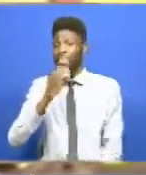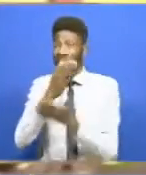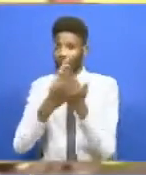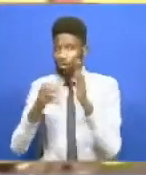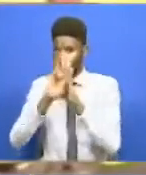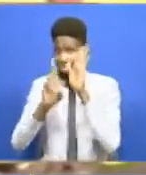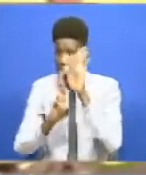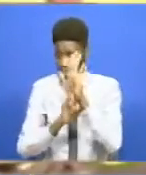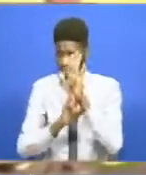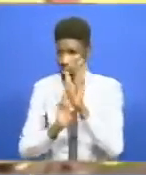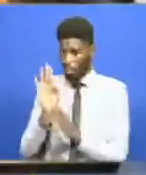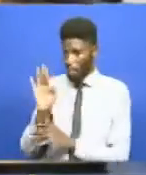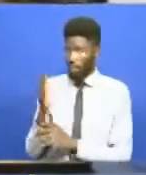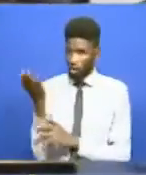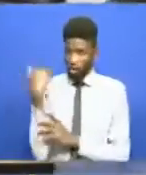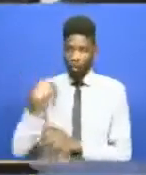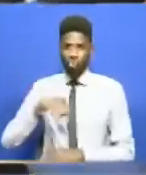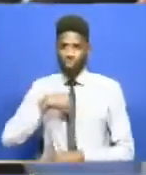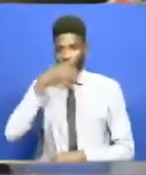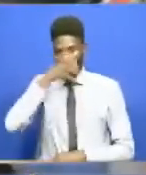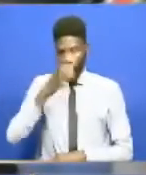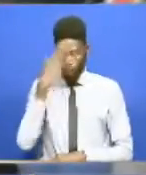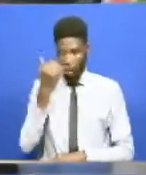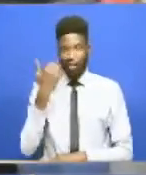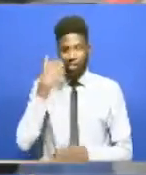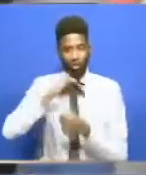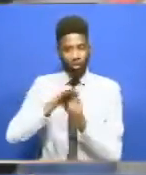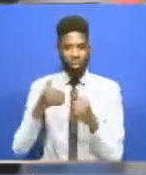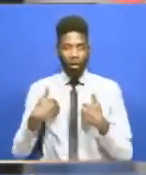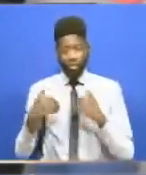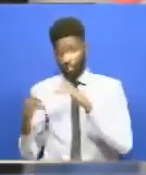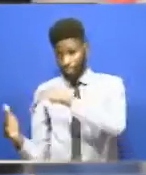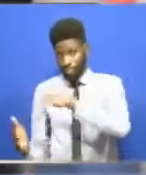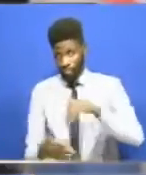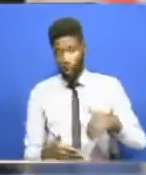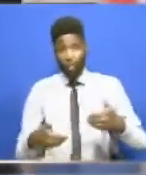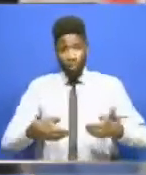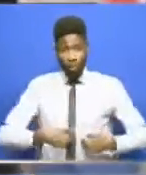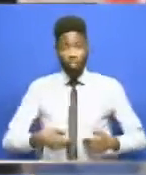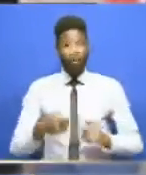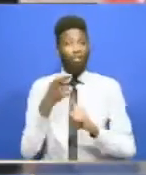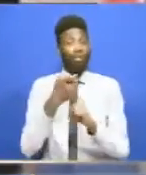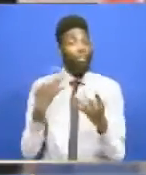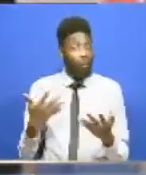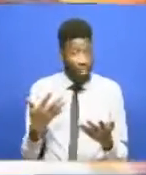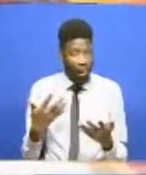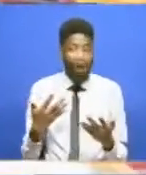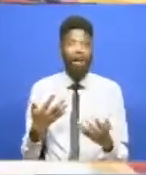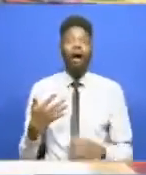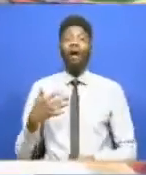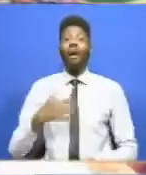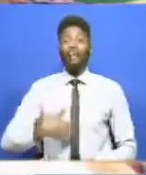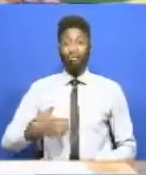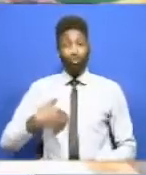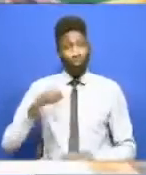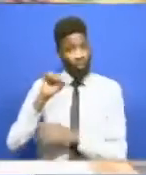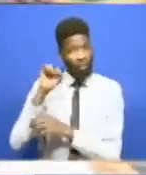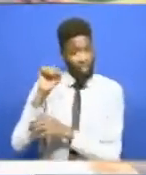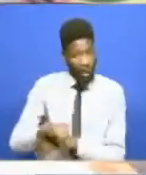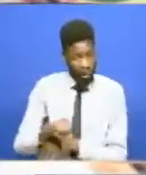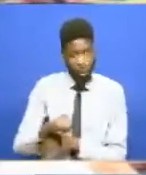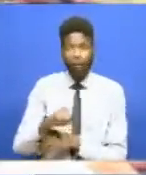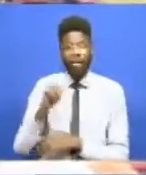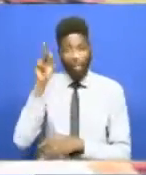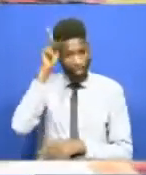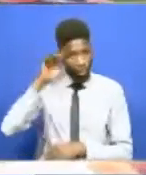for now because it is COVID. Elsewhere, a group of youth from Gatundu South, Kiambu County, has benefited from a donation